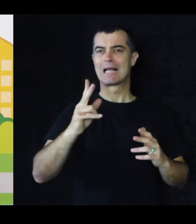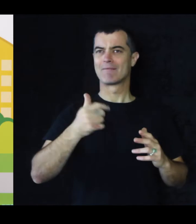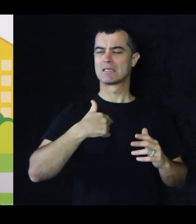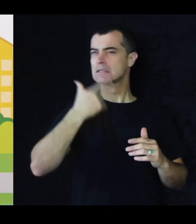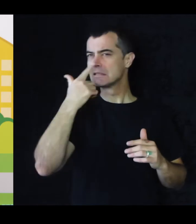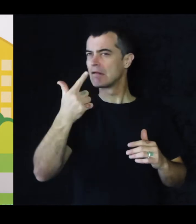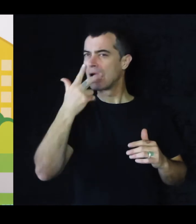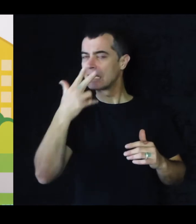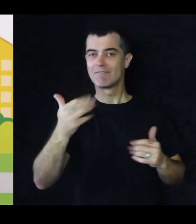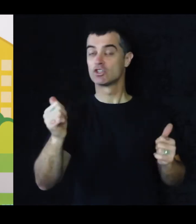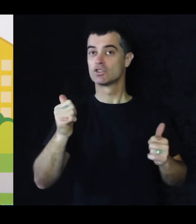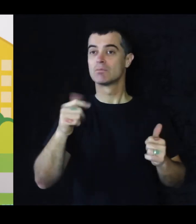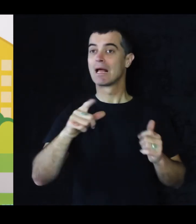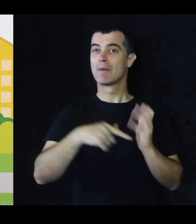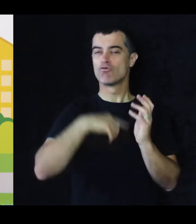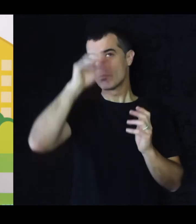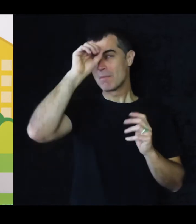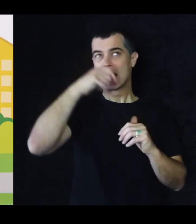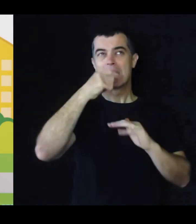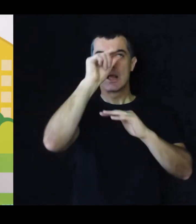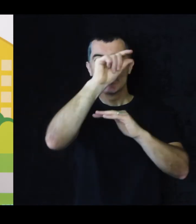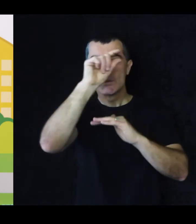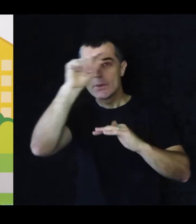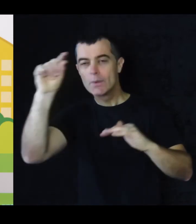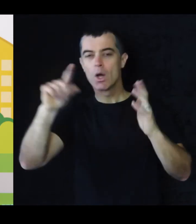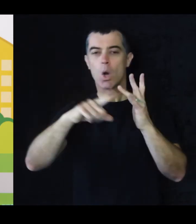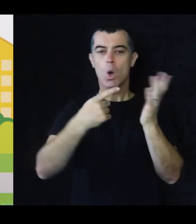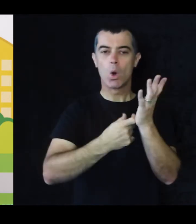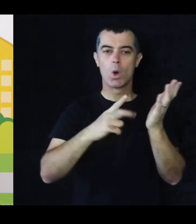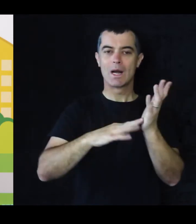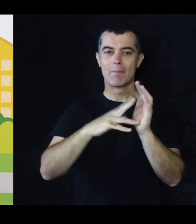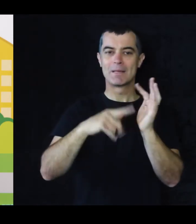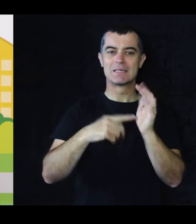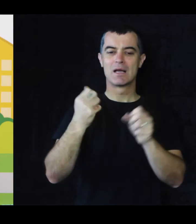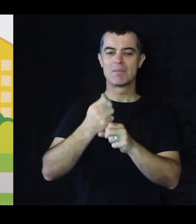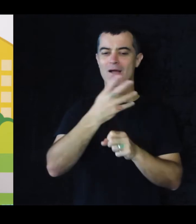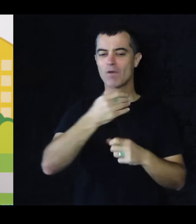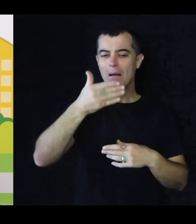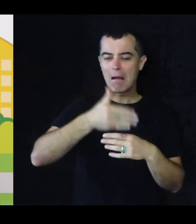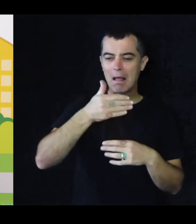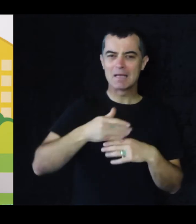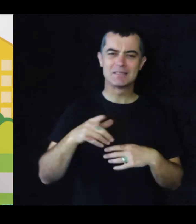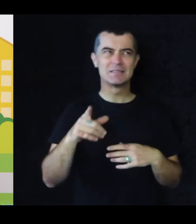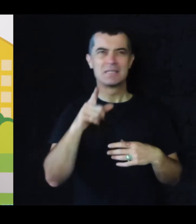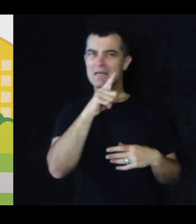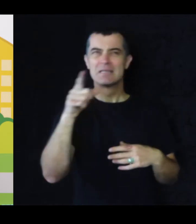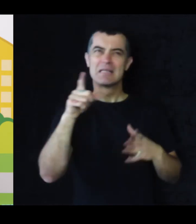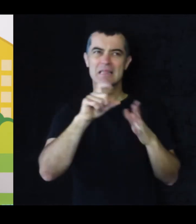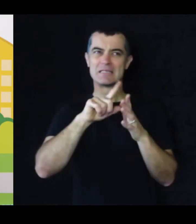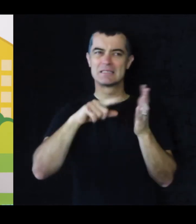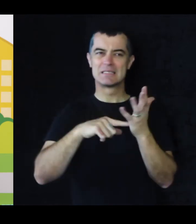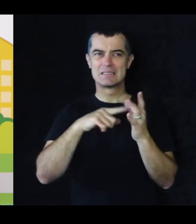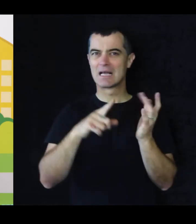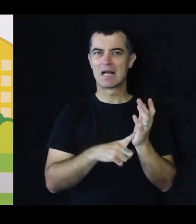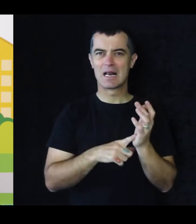8. And I still remember the little ornaments that she had in it, the little glass ornaments. Yeah, it is that, so the detail, there's something